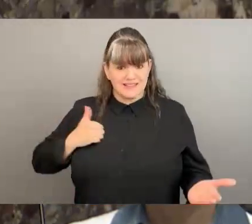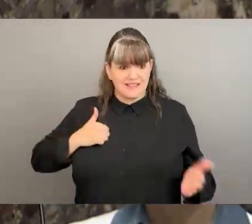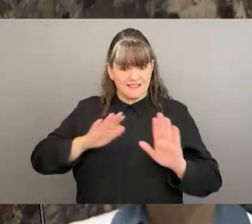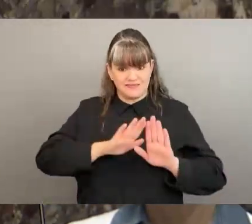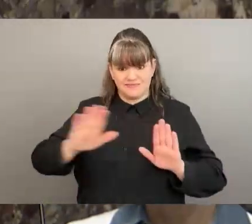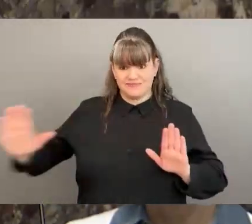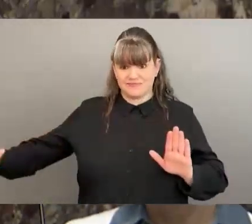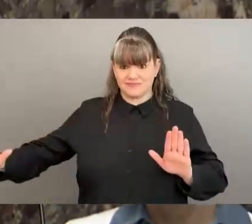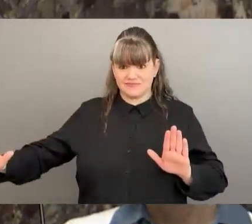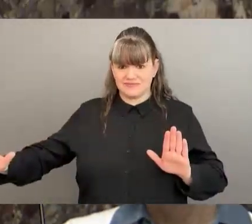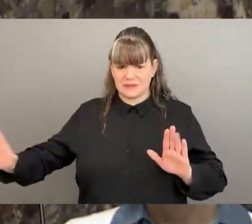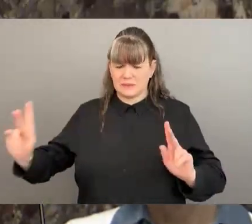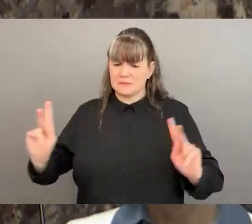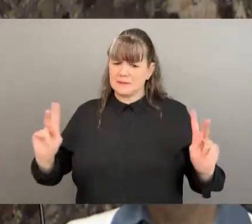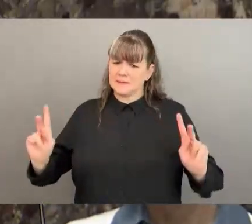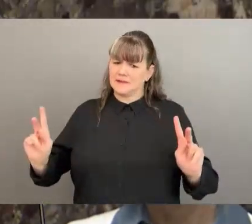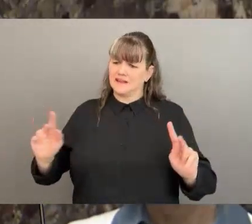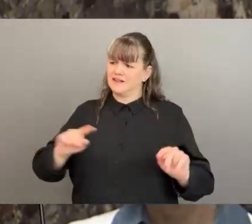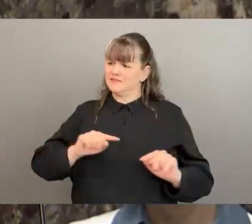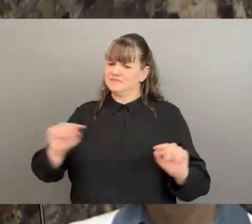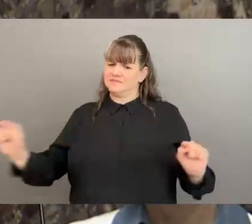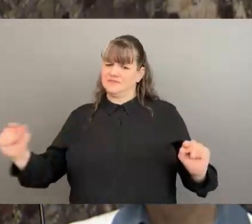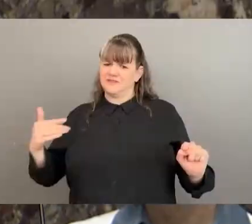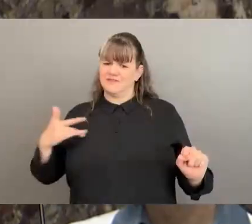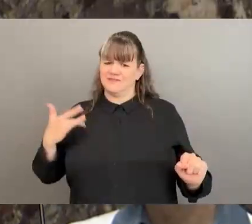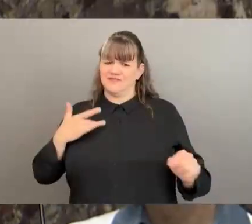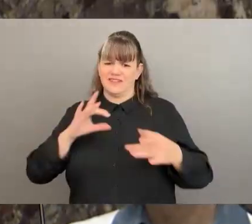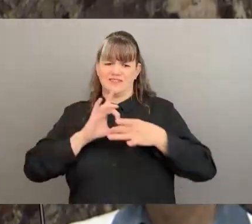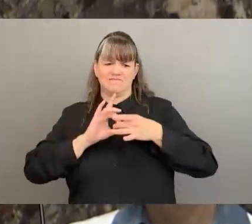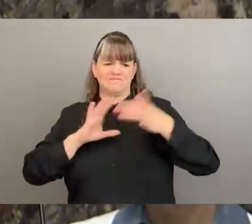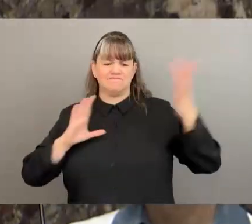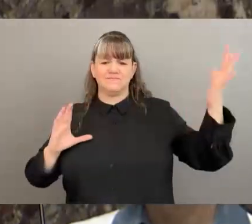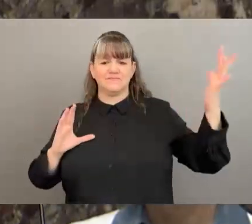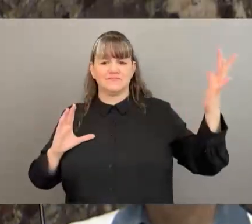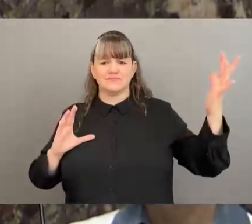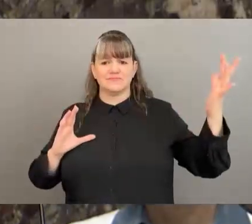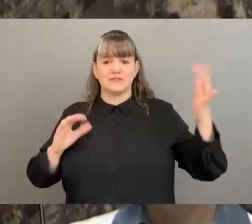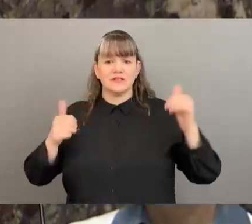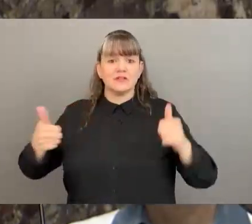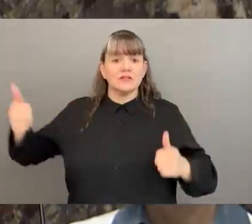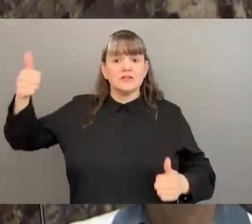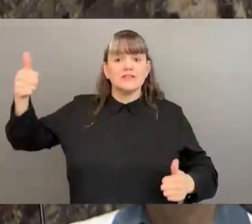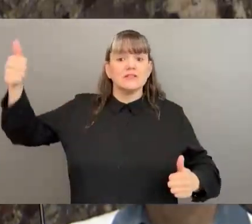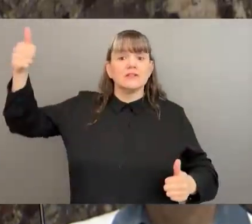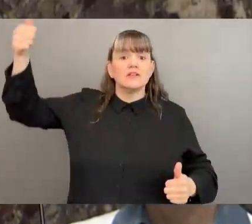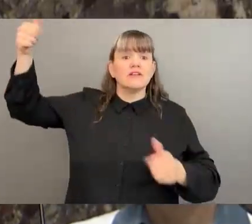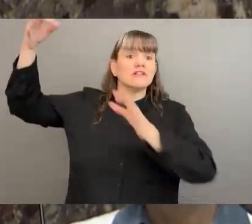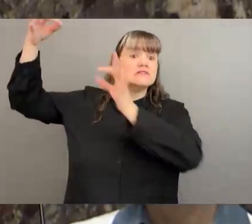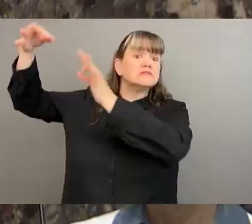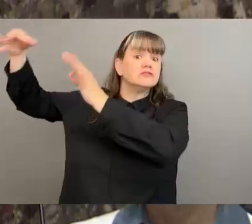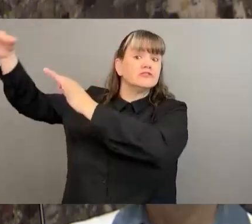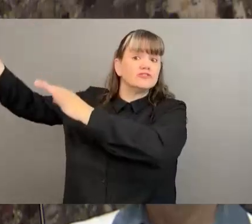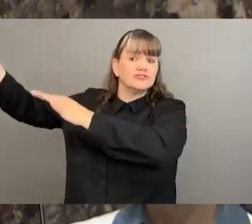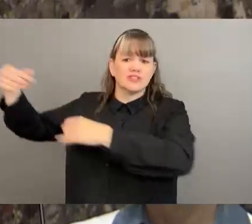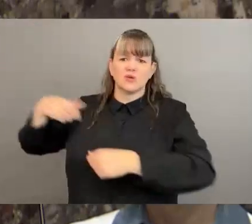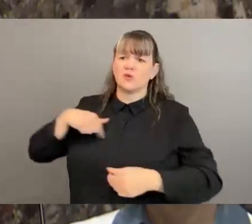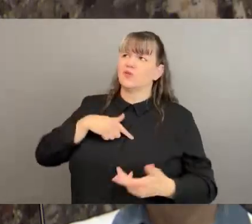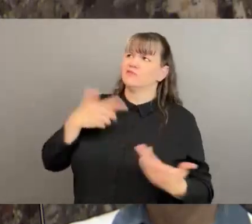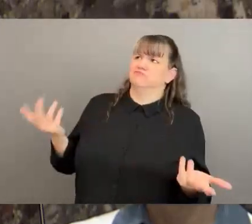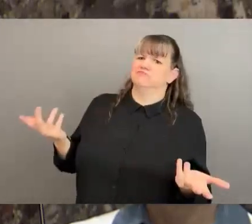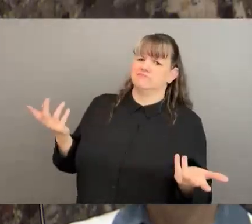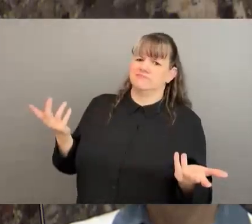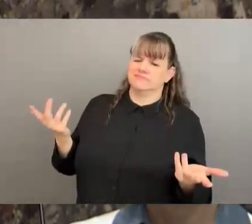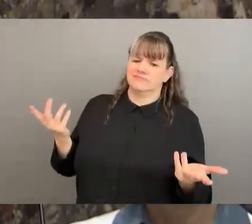from institutions, from decision-making, from each other. We hear that people don't see their